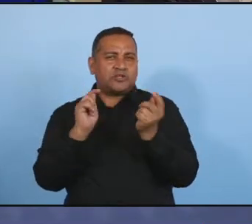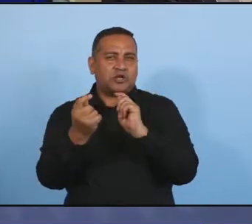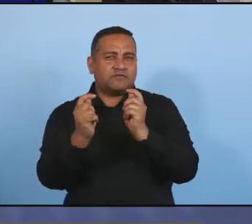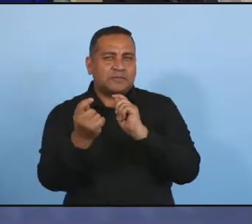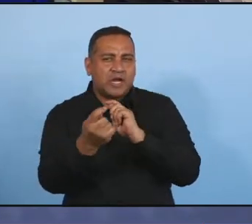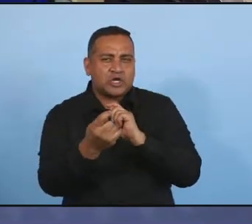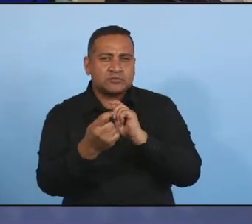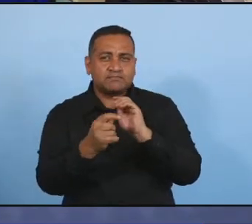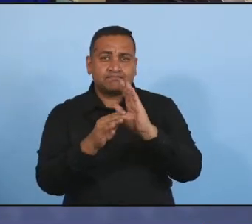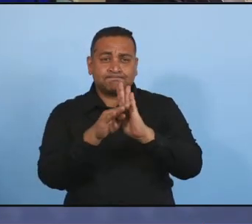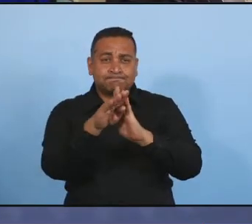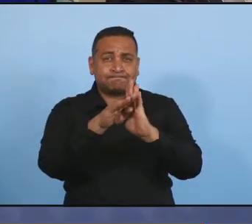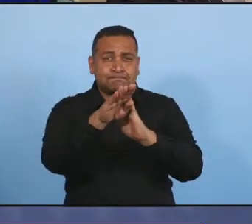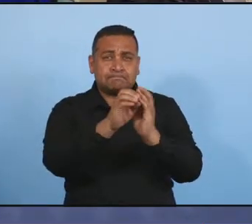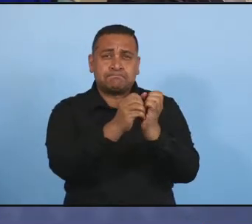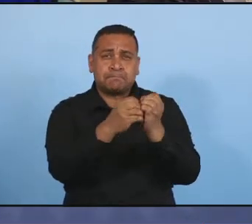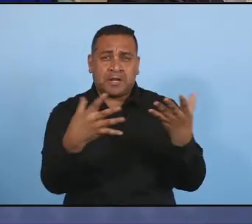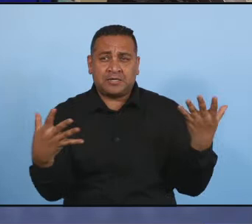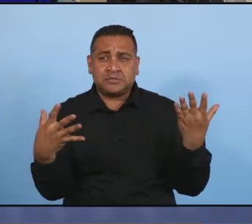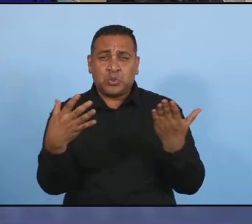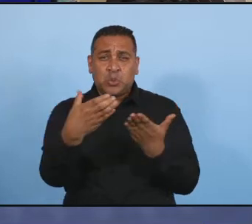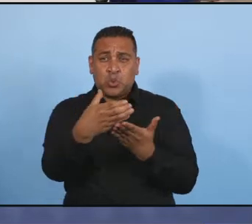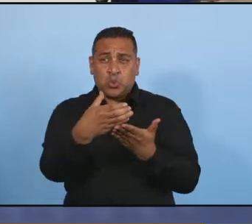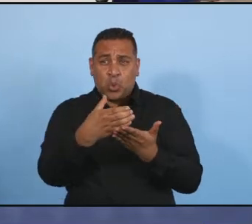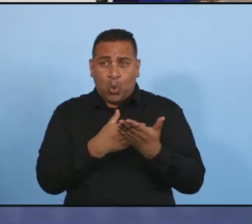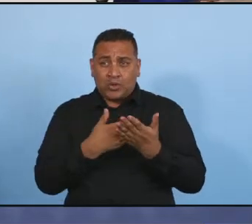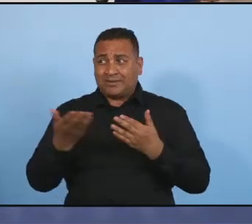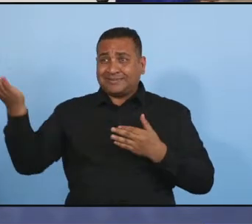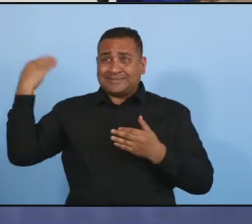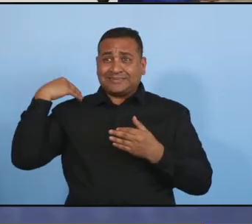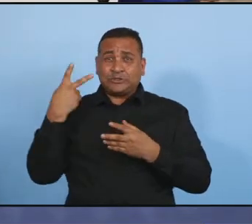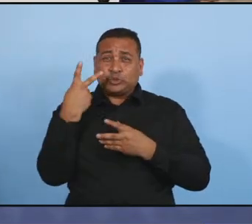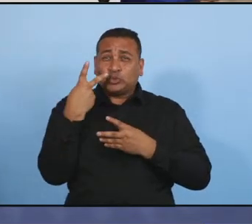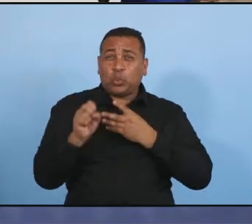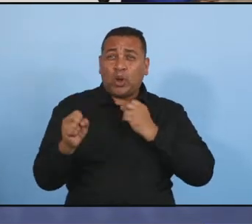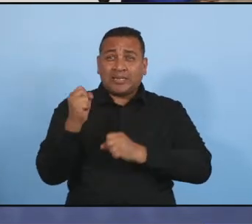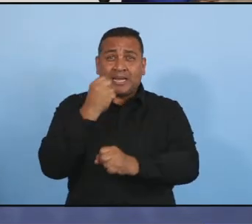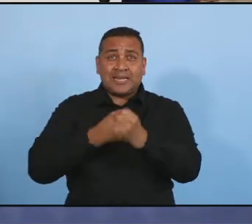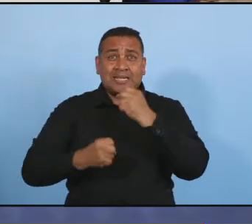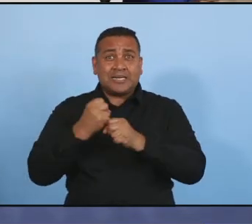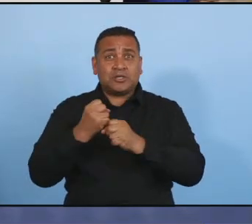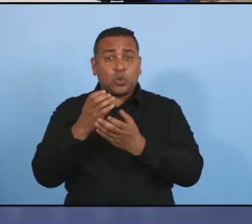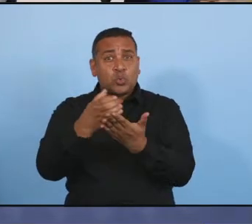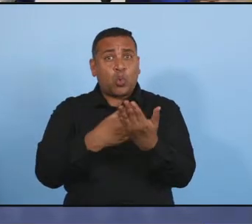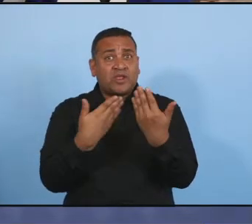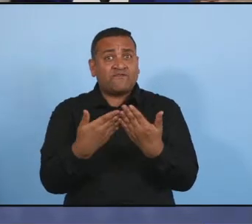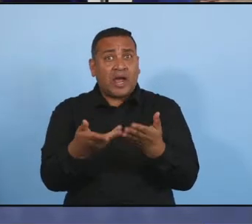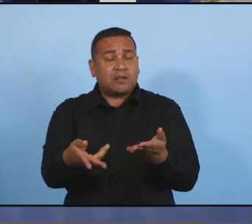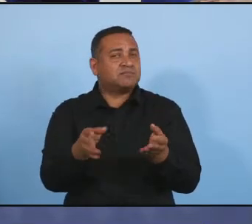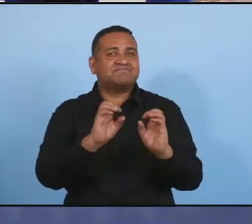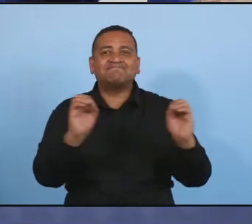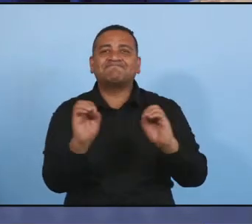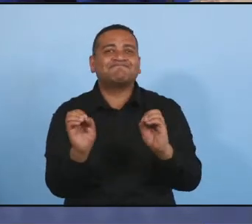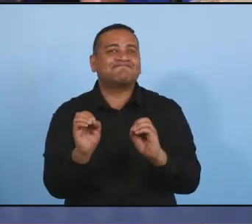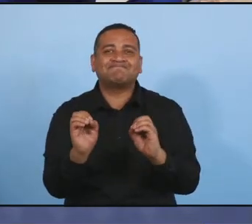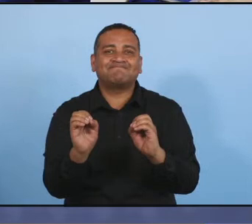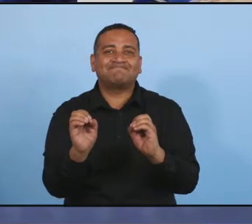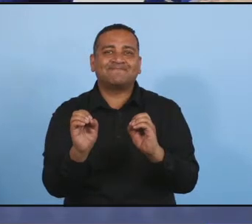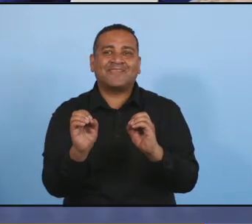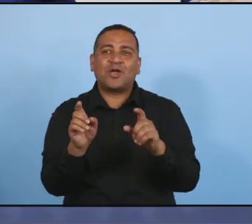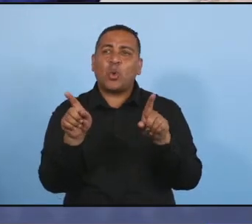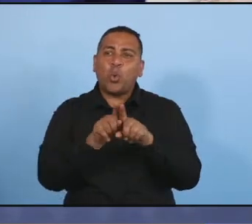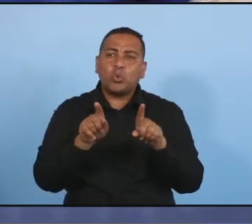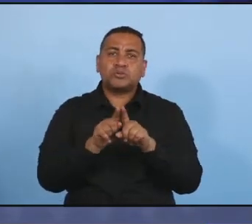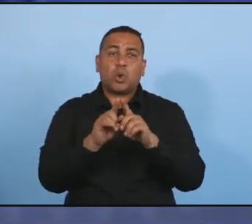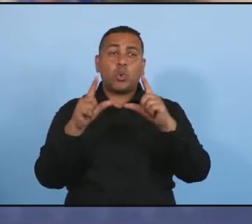course We that never exists. thought of, yes. You know what I mean? So it is quite Exactly. scary to know where it will be. And I mean, obviously, Northlink is keeping pace with